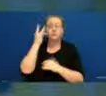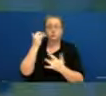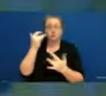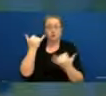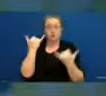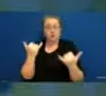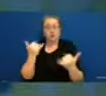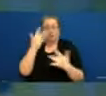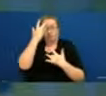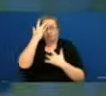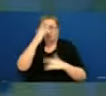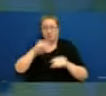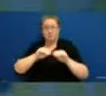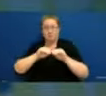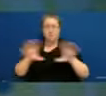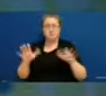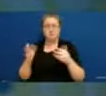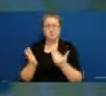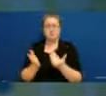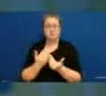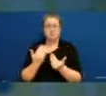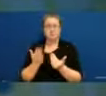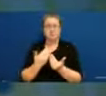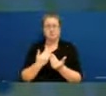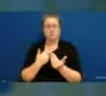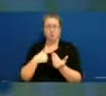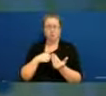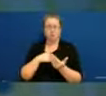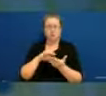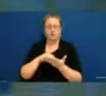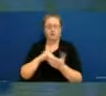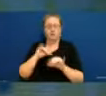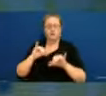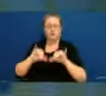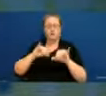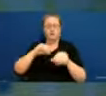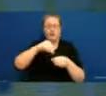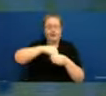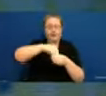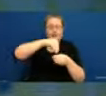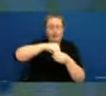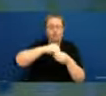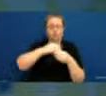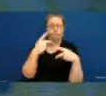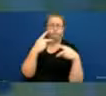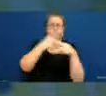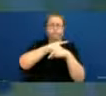transmission in our community and what we are learning about this virus as we go into this season.